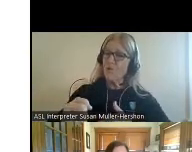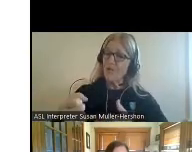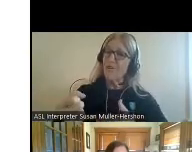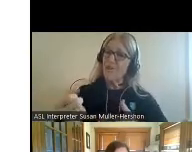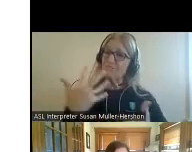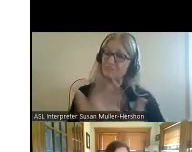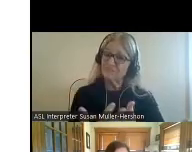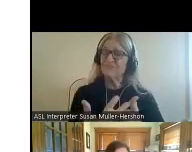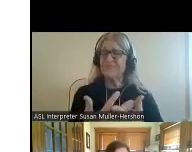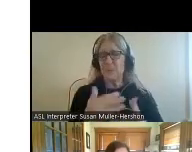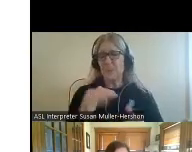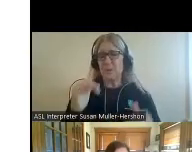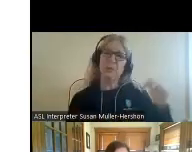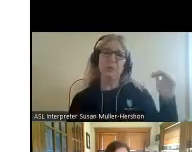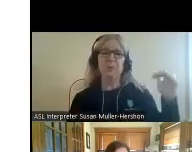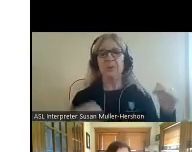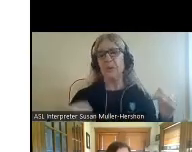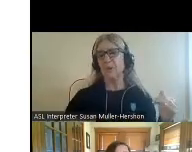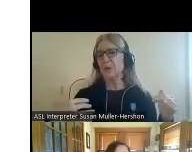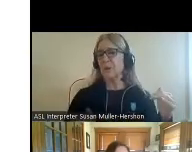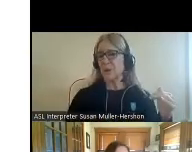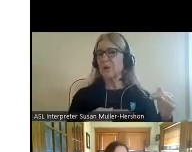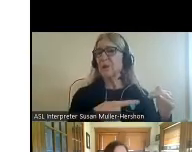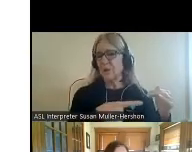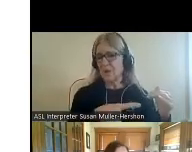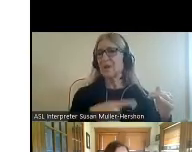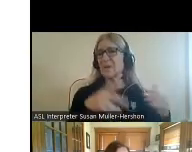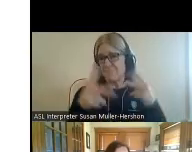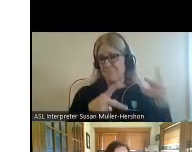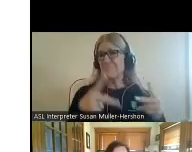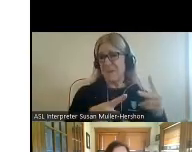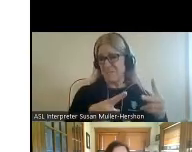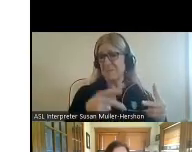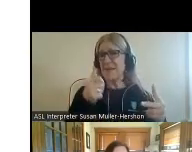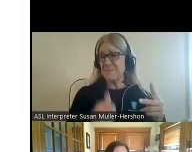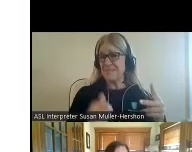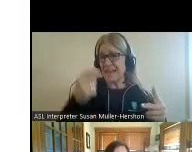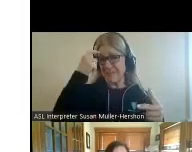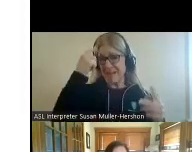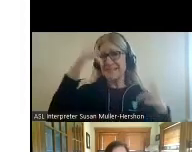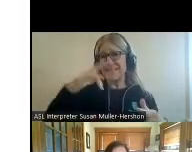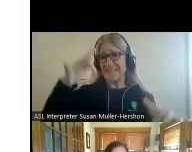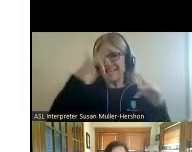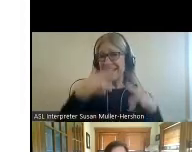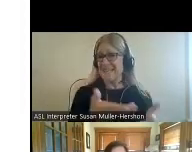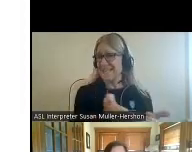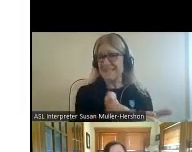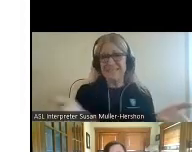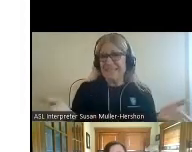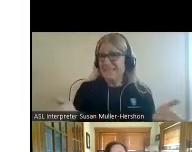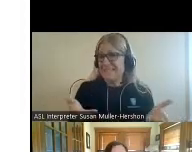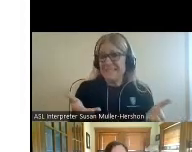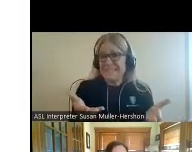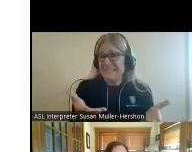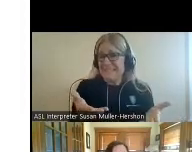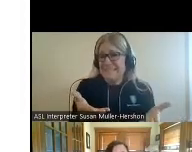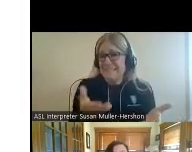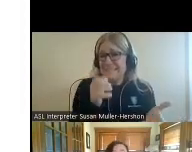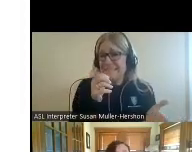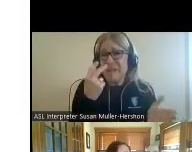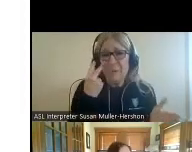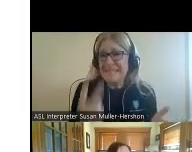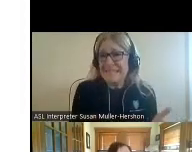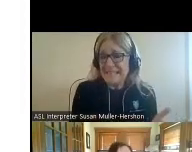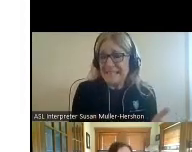are disproportionately, or people with mental illness are disproportionately represented in these populations. Additionally, a lot